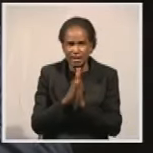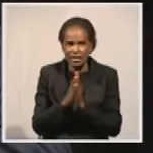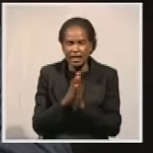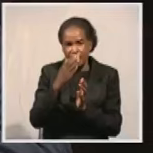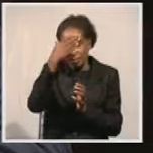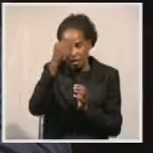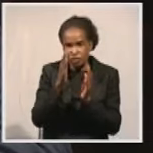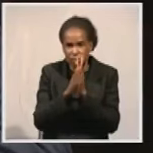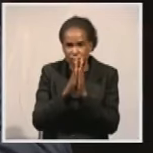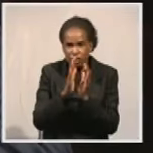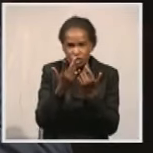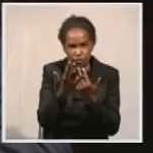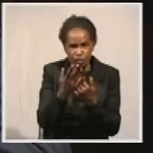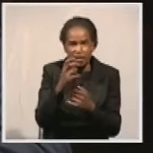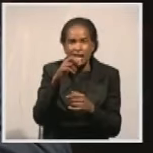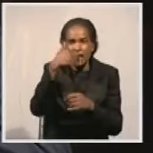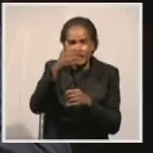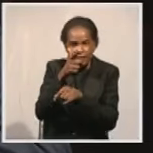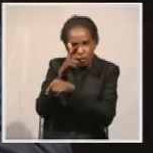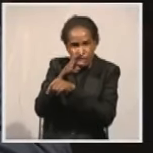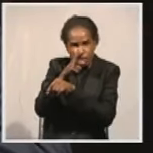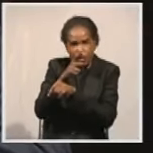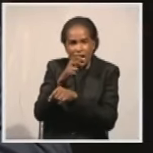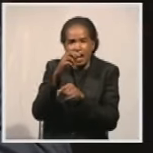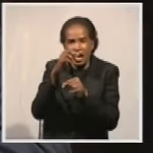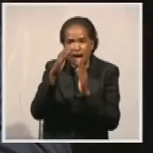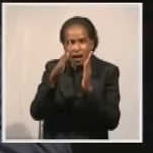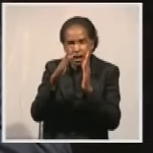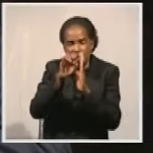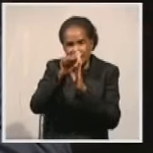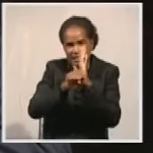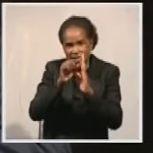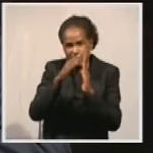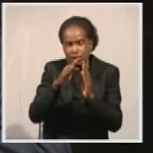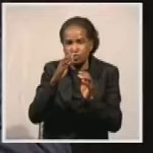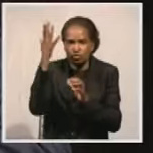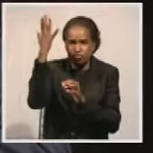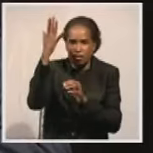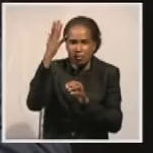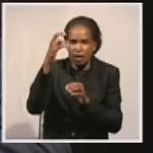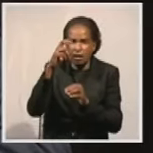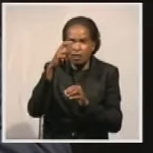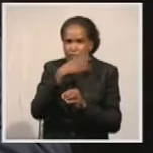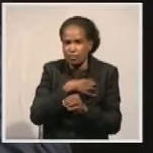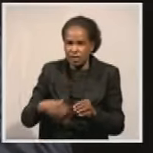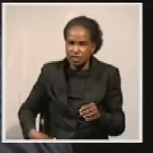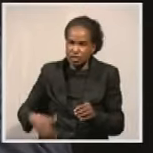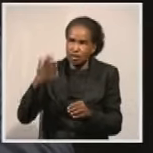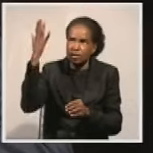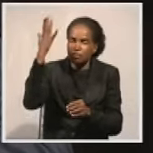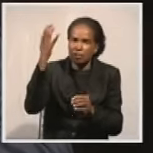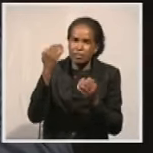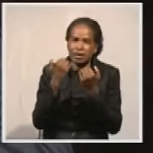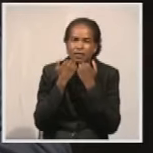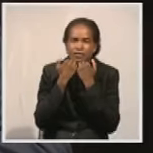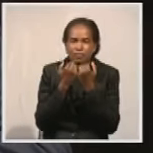please be on standby with that as well. We will cross over when they are ready on State House to hear what that announcement is going to be. But we continue, of